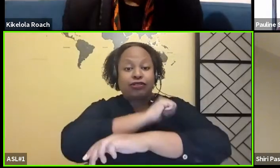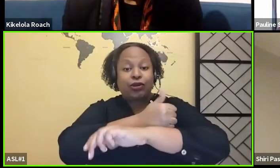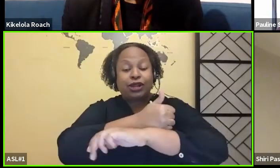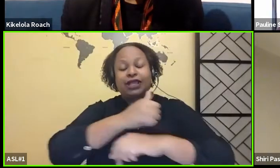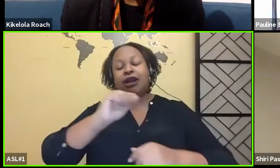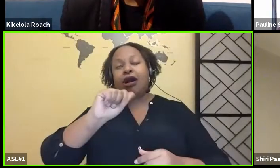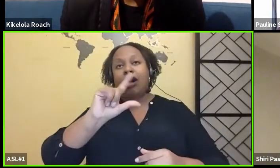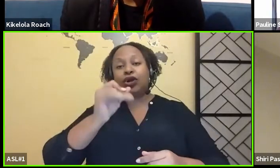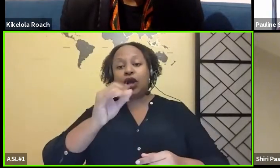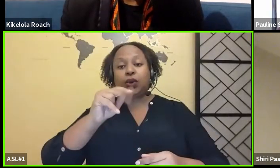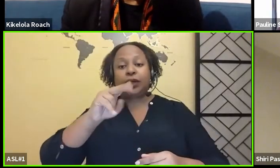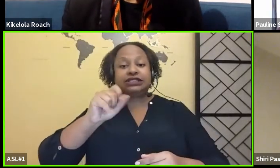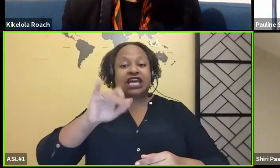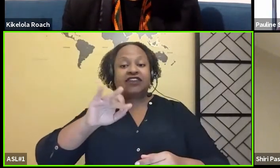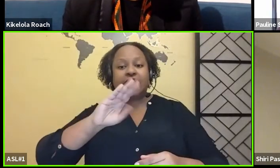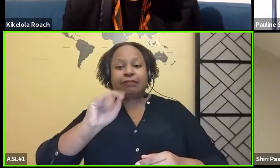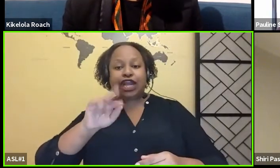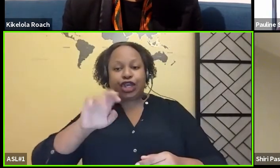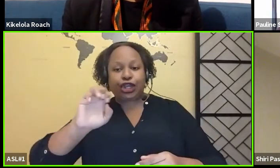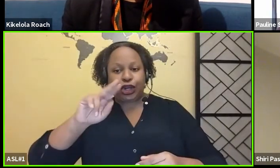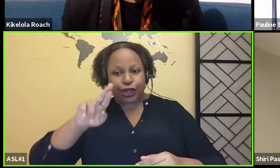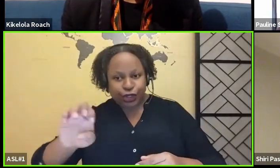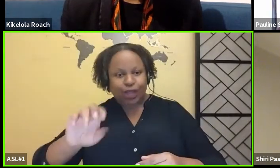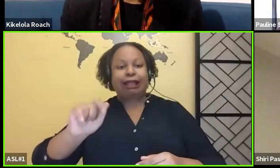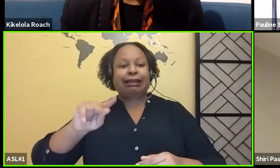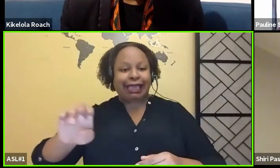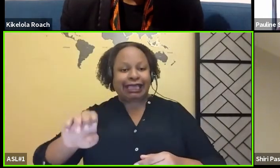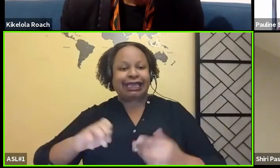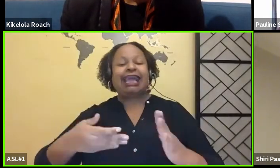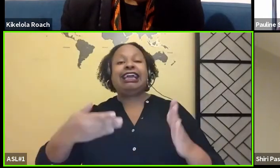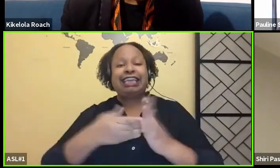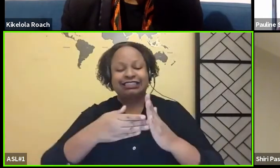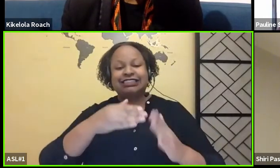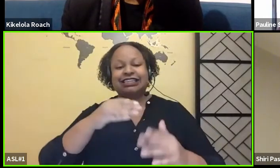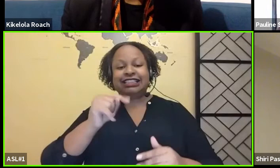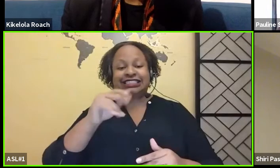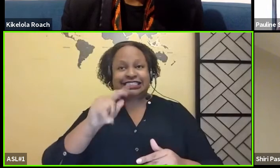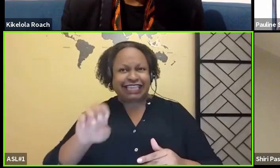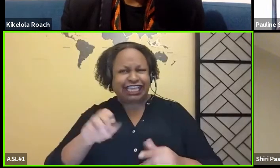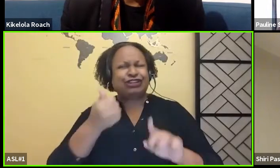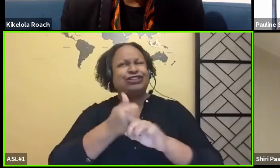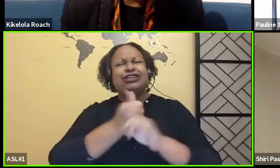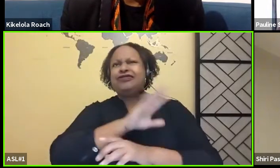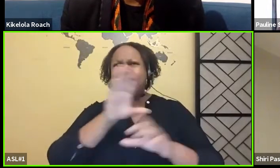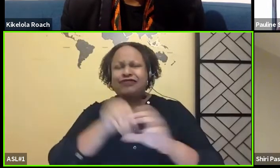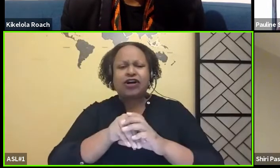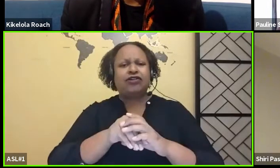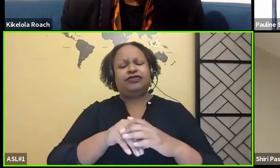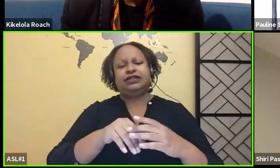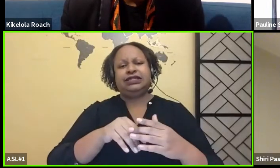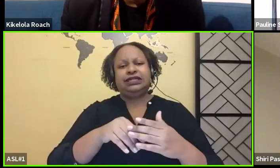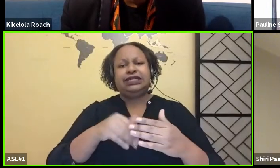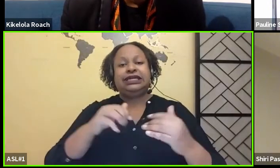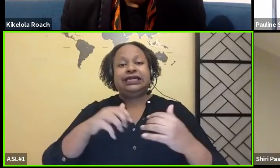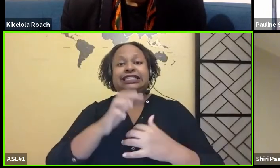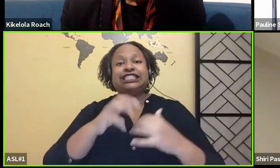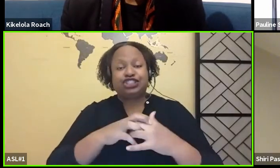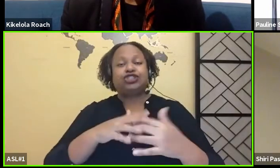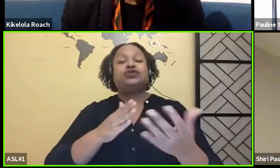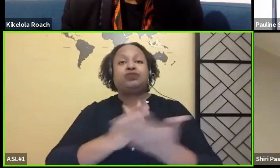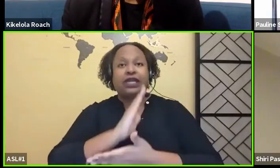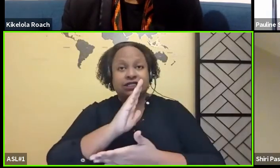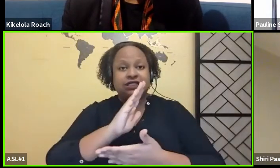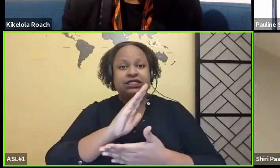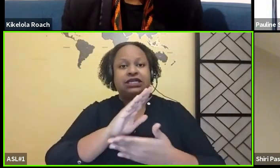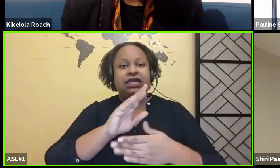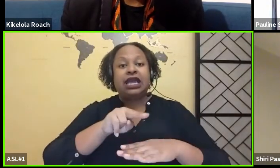work on the issues of Indigenous rights and natural resource extraction economies, as